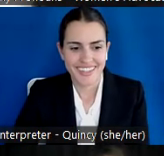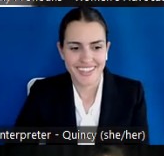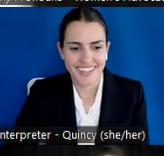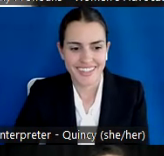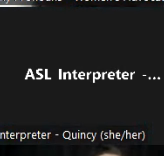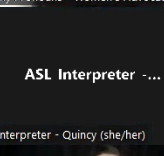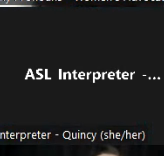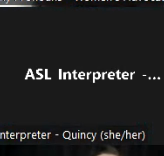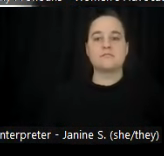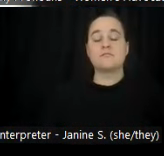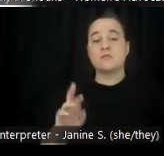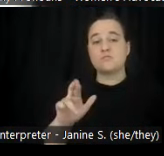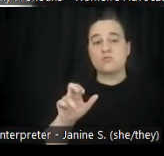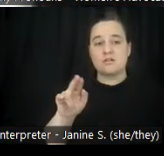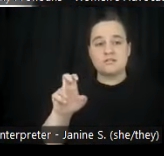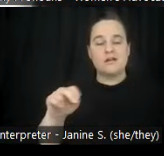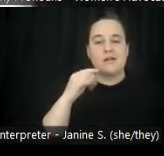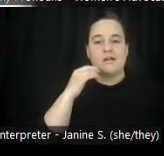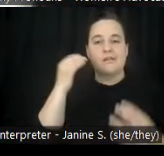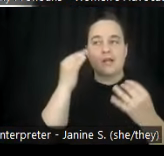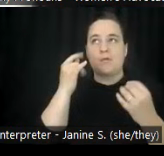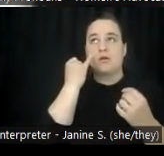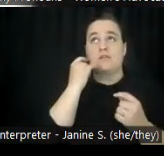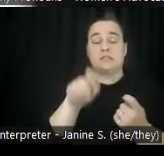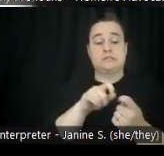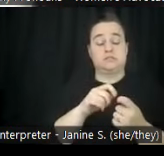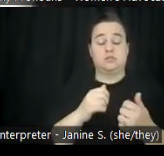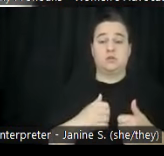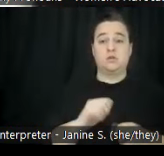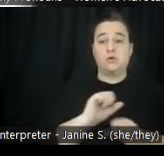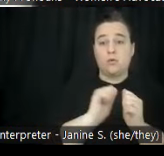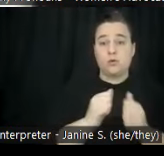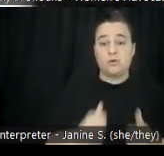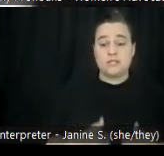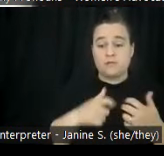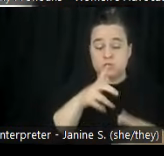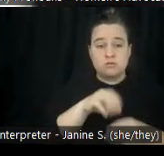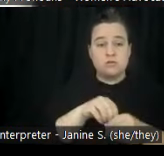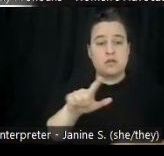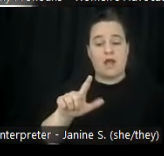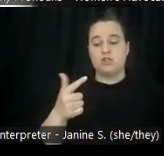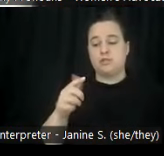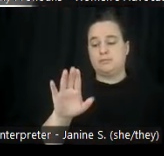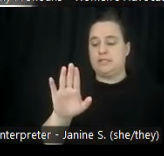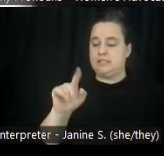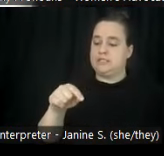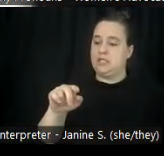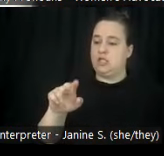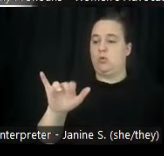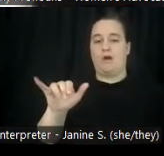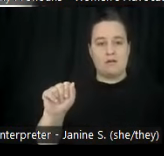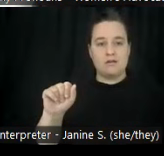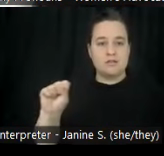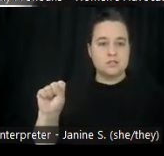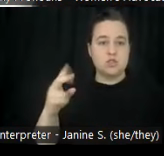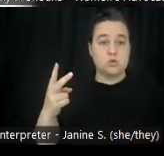And you can think of specifically for working with survivors who identify within the LGBTQIA2S plus community,